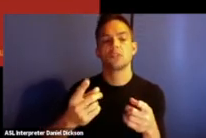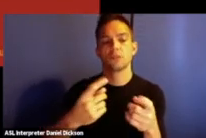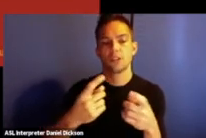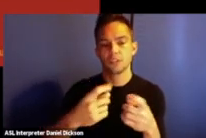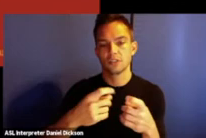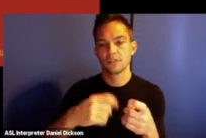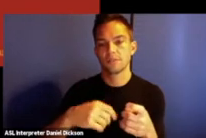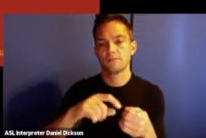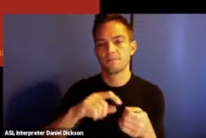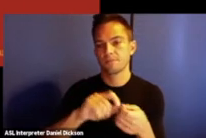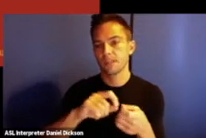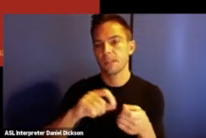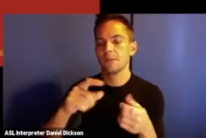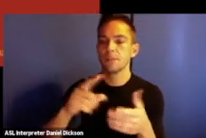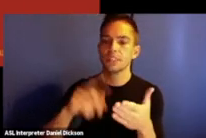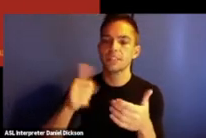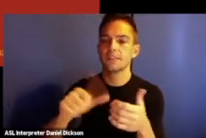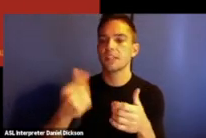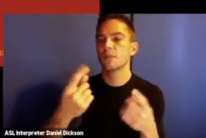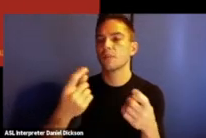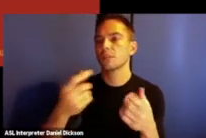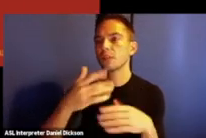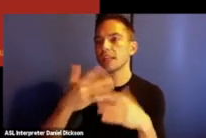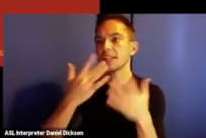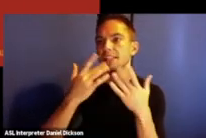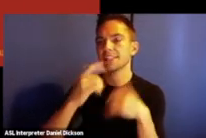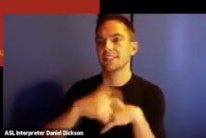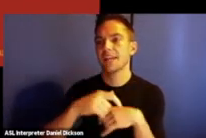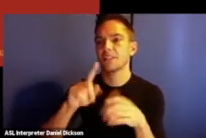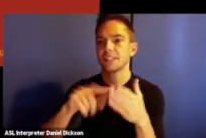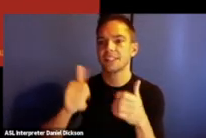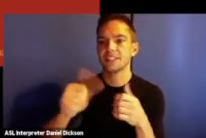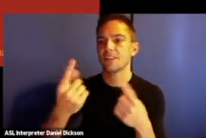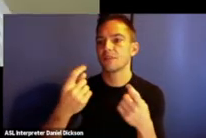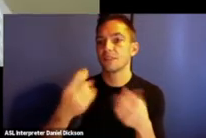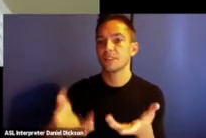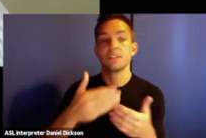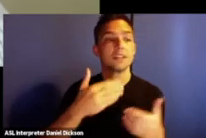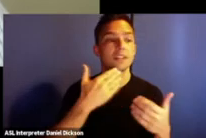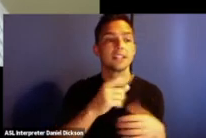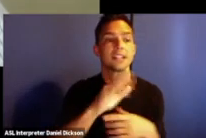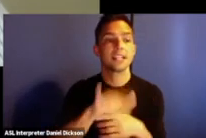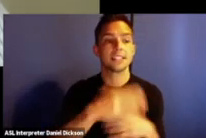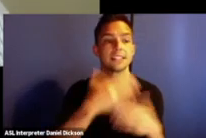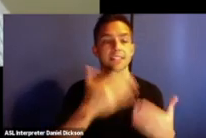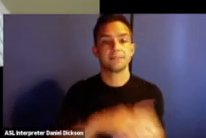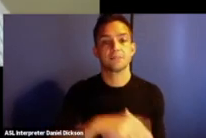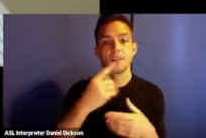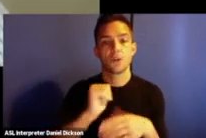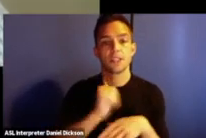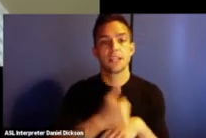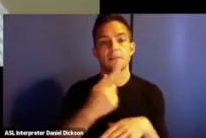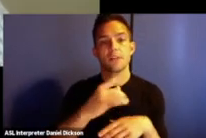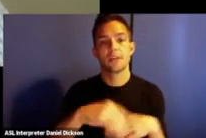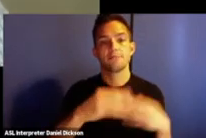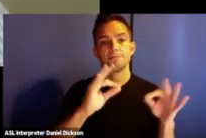let me stop here and see what other questions we have, because I know we're a little short on time. Thank you, Stacey, for setting us up for